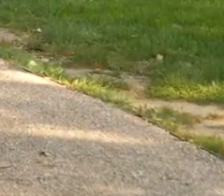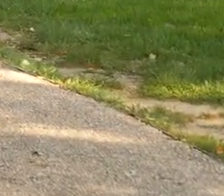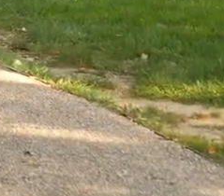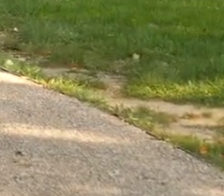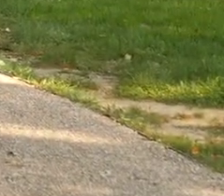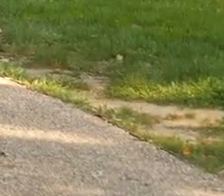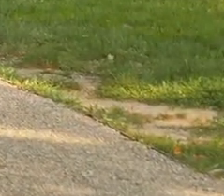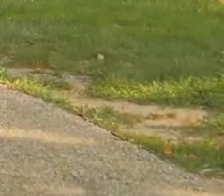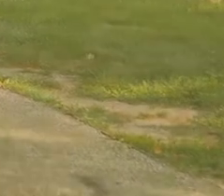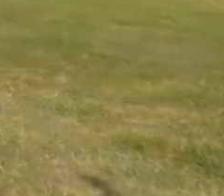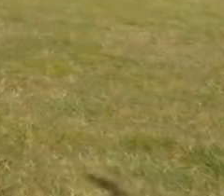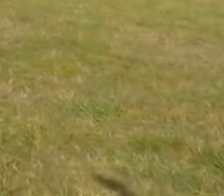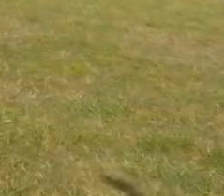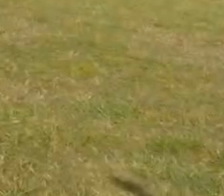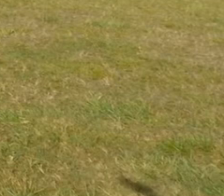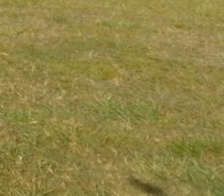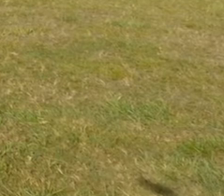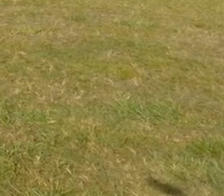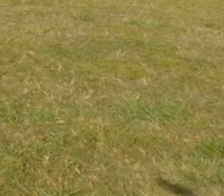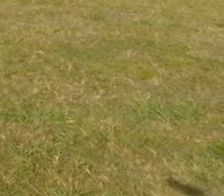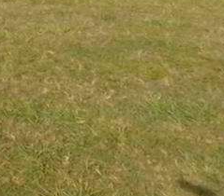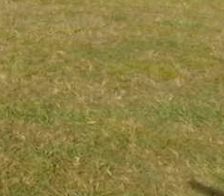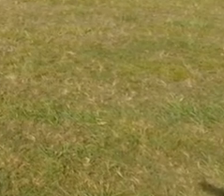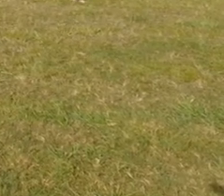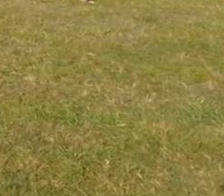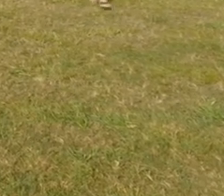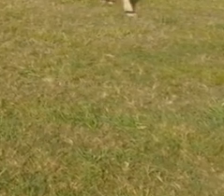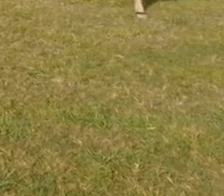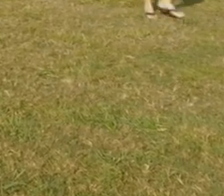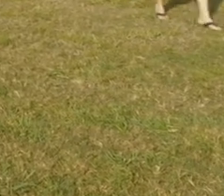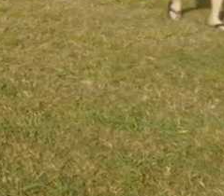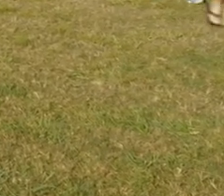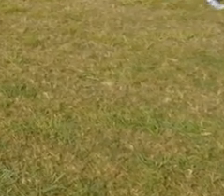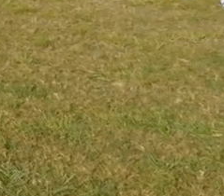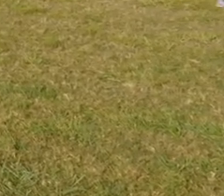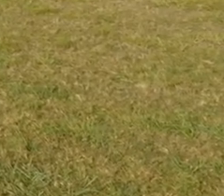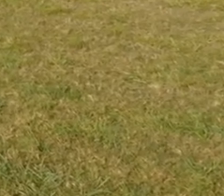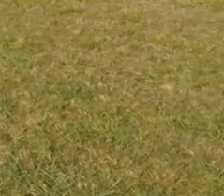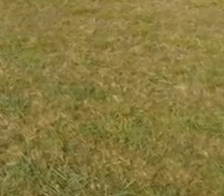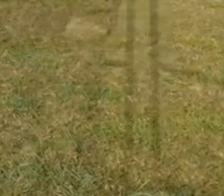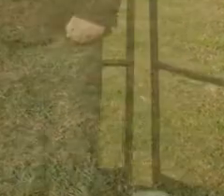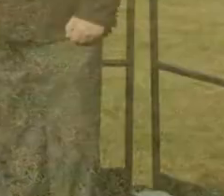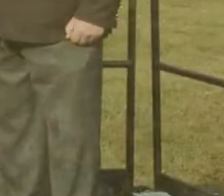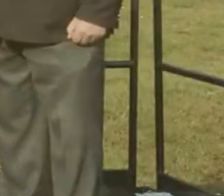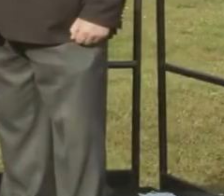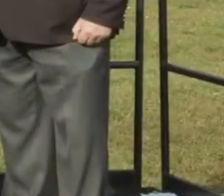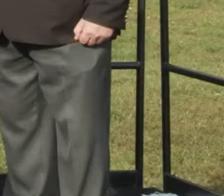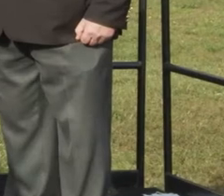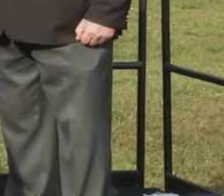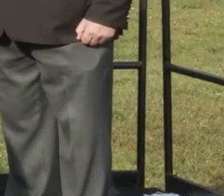Good morning, ladies and gentlemen. On behalf of the Vietnam Veterans Memorial Fund, let me be the first to welcome you here